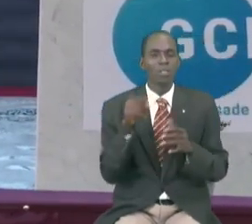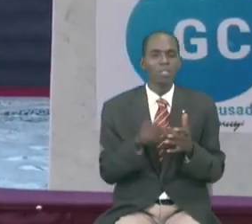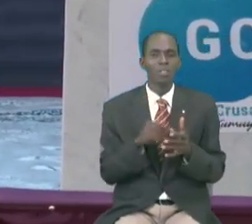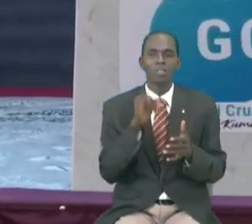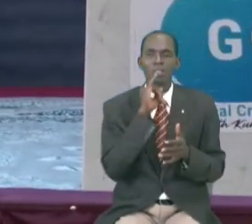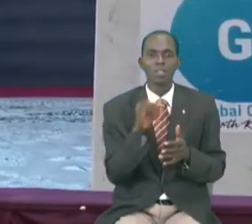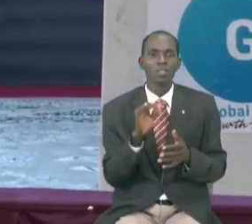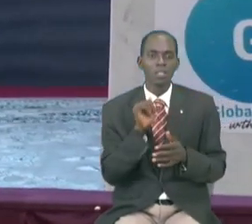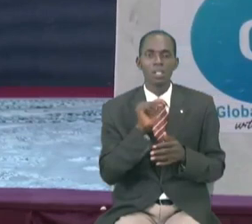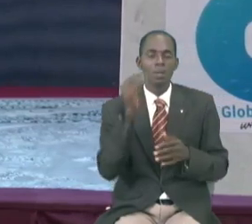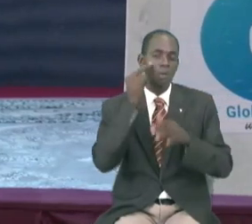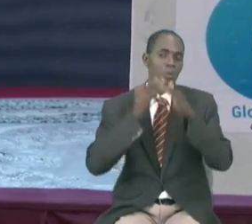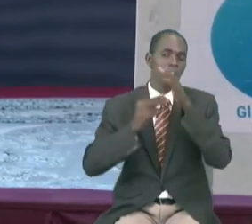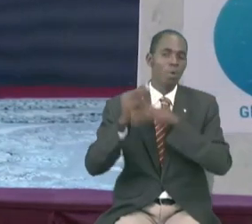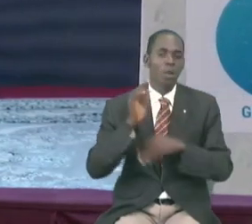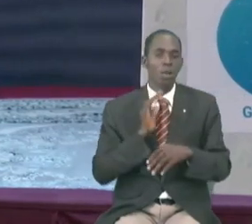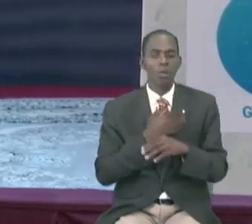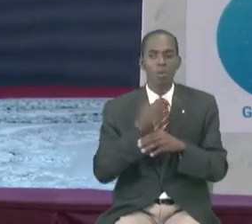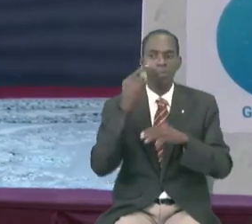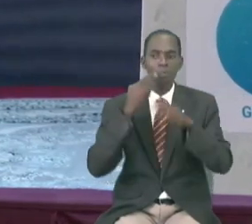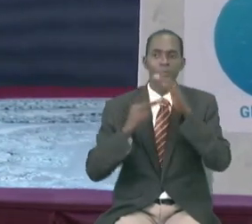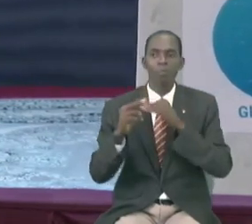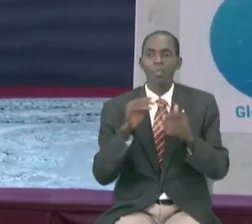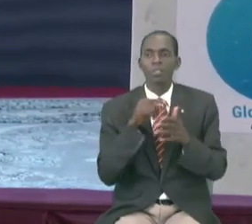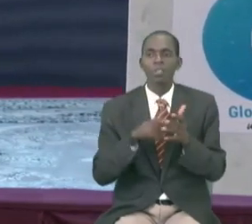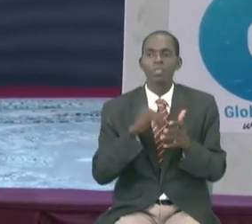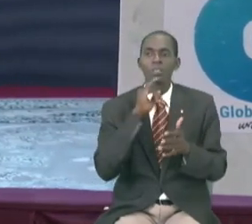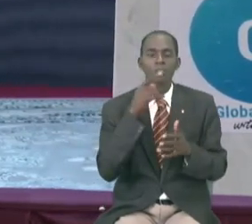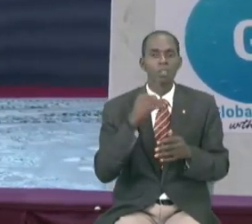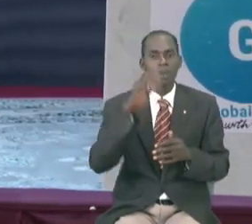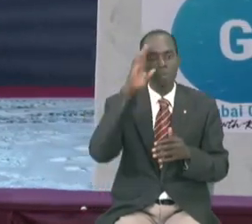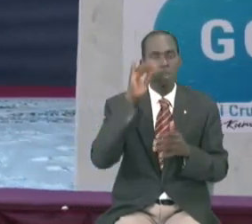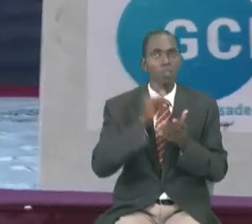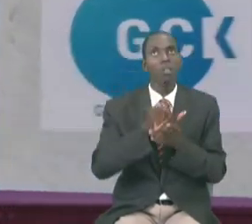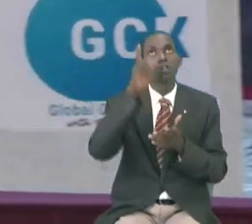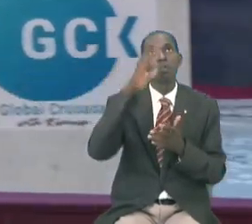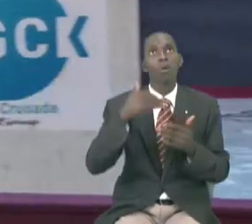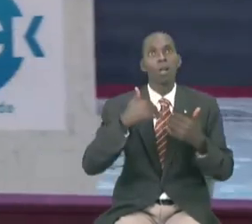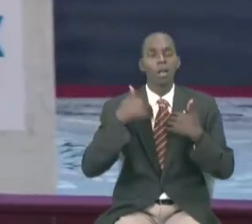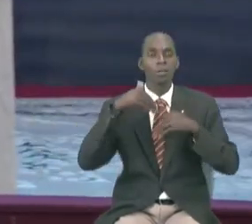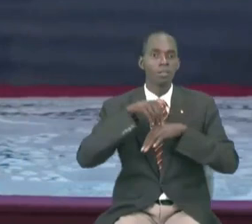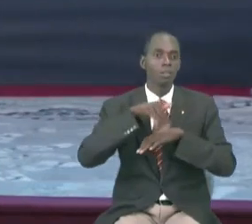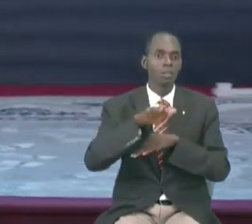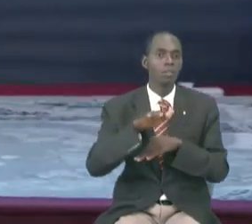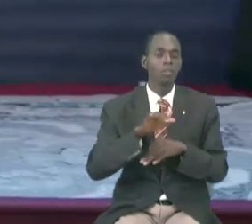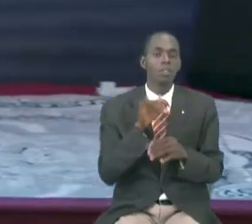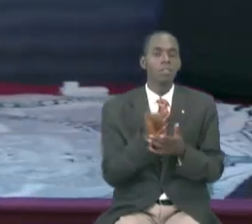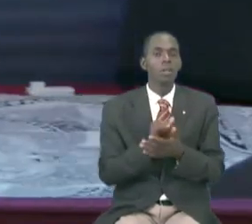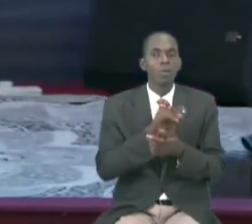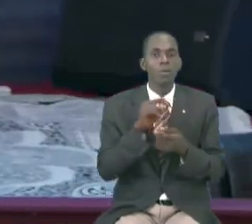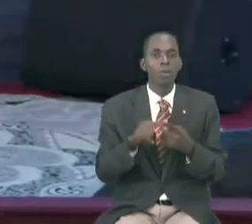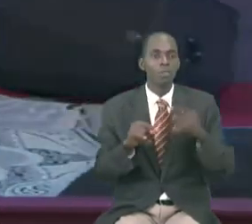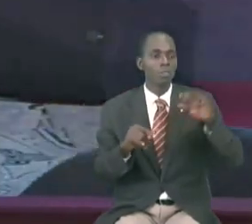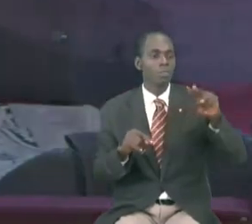when Nineveh was a pardon, the greatest revival that ever happened of